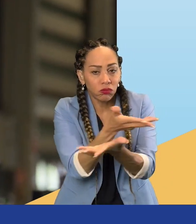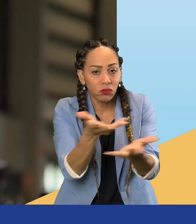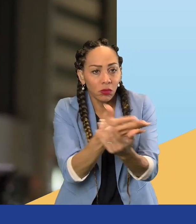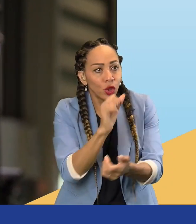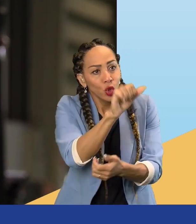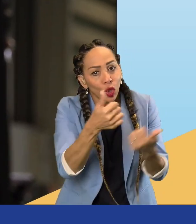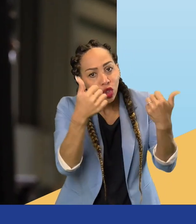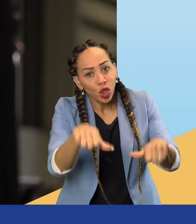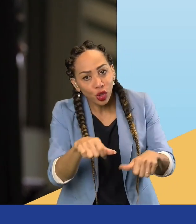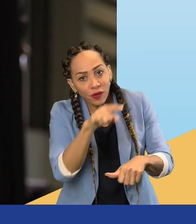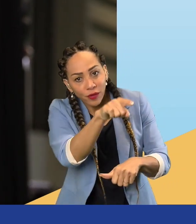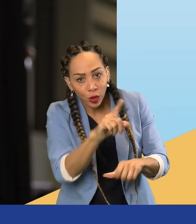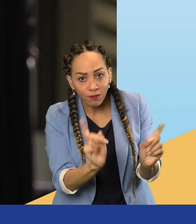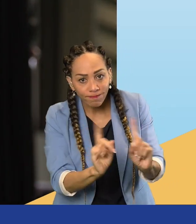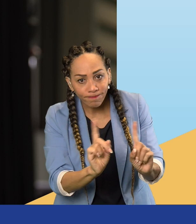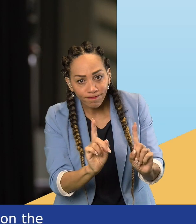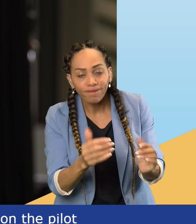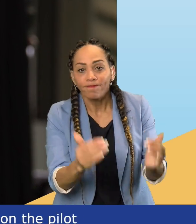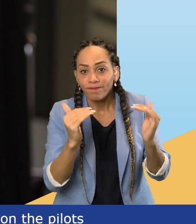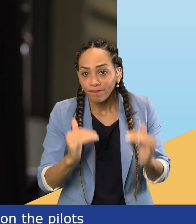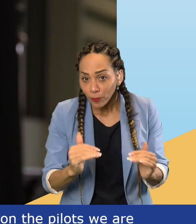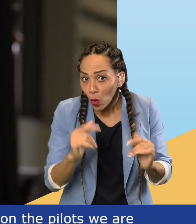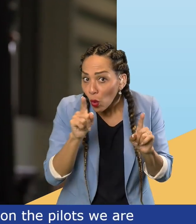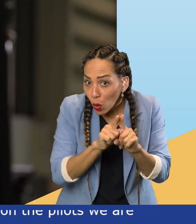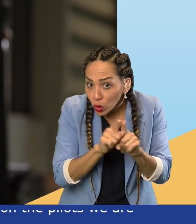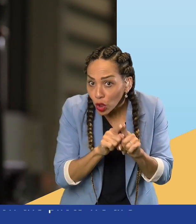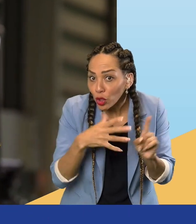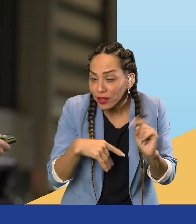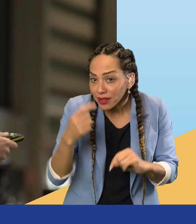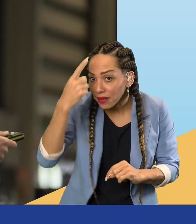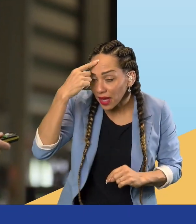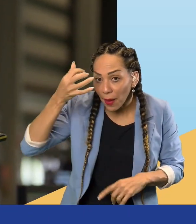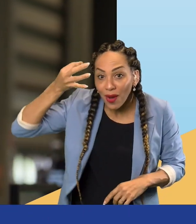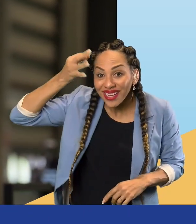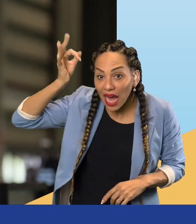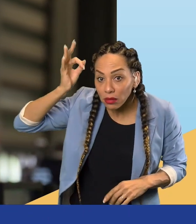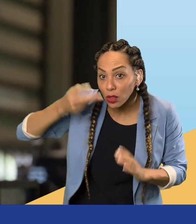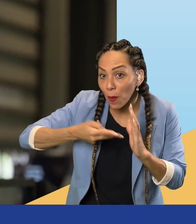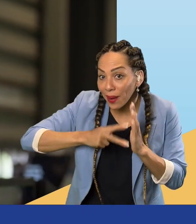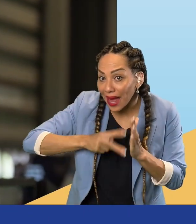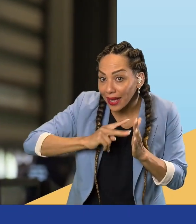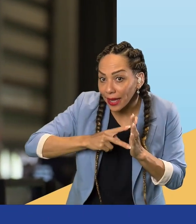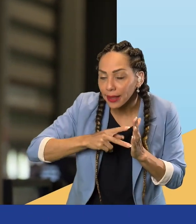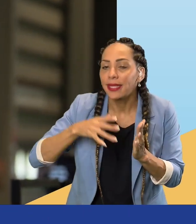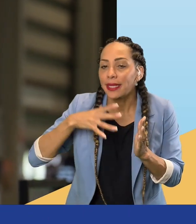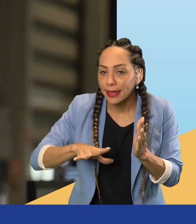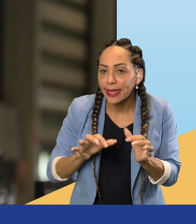few points, council planning's a really big one to make sure that we get charge points in the right place. And with a fleet